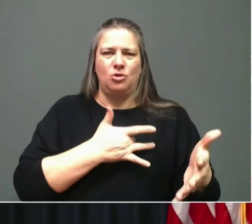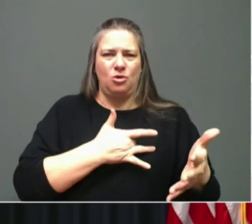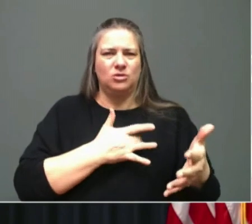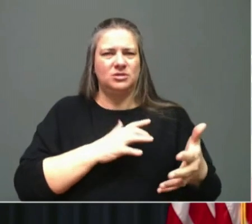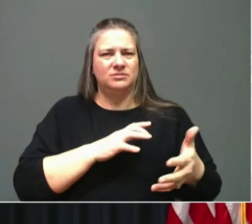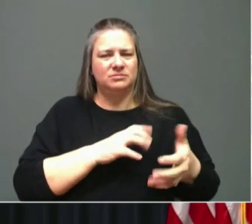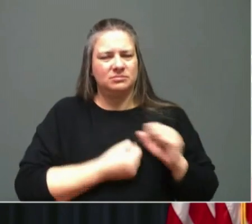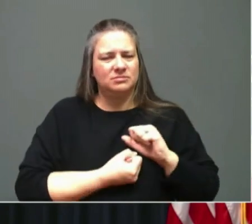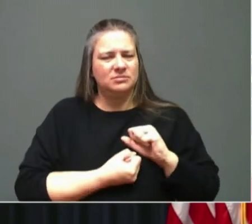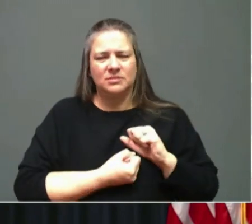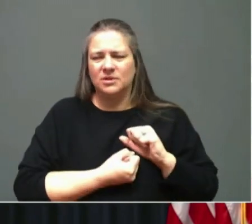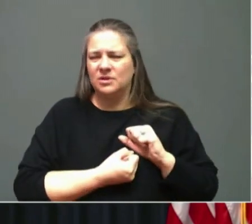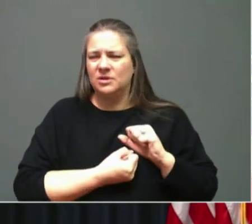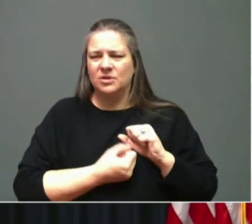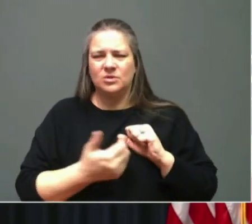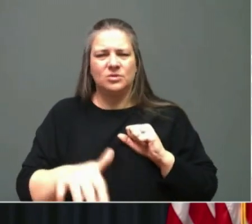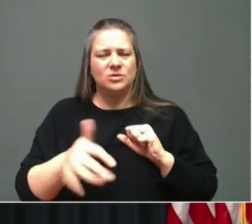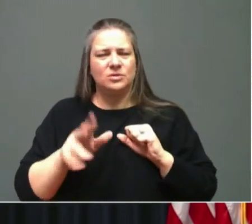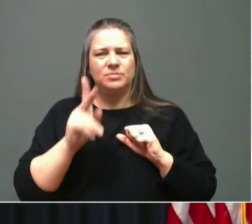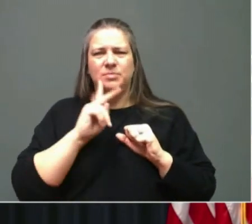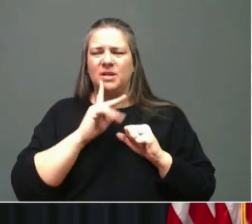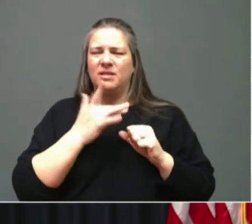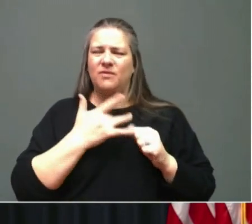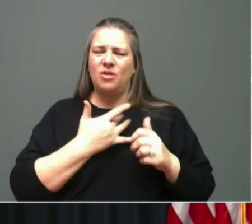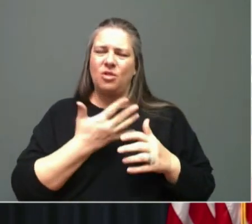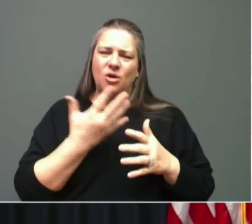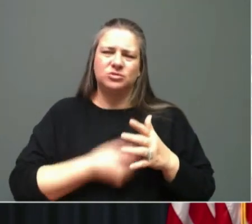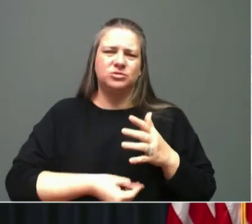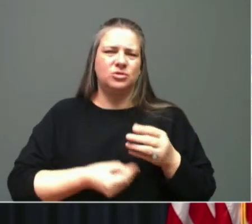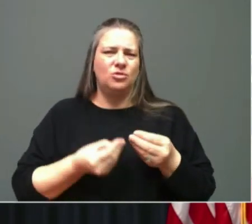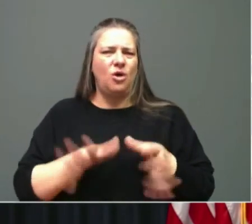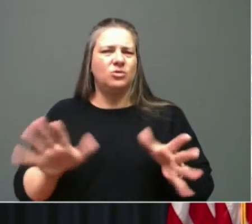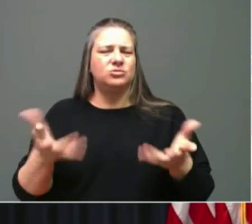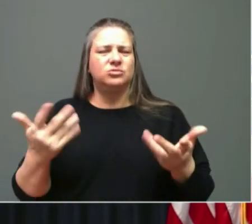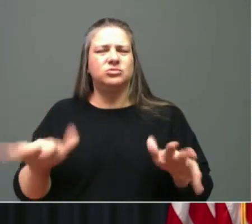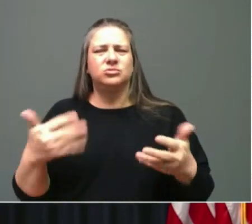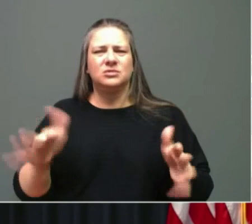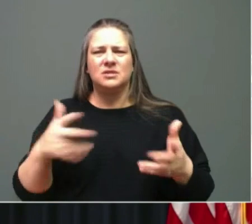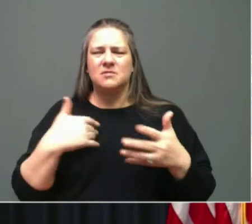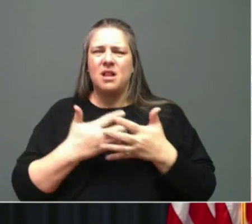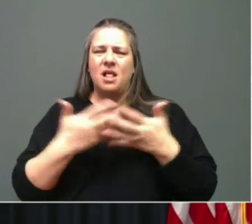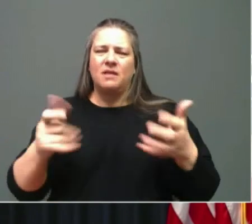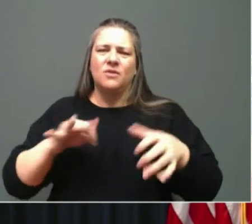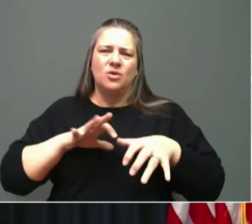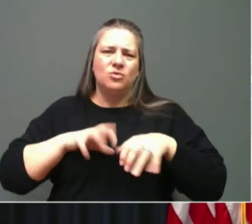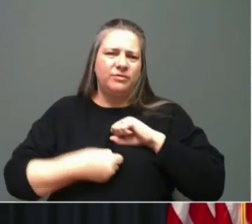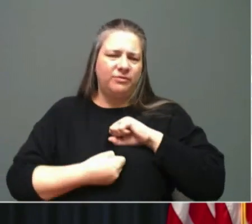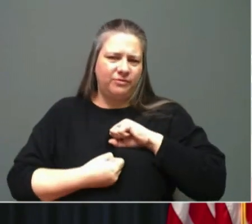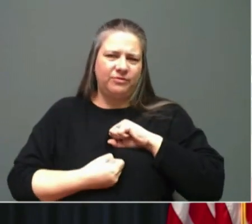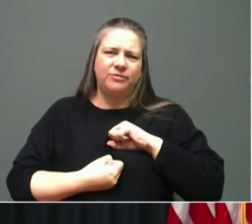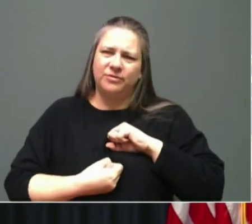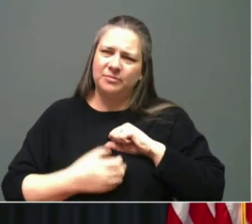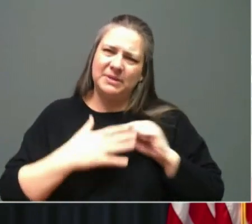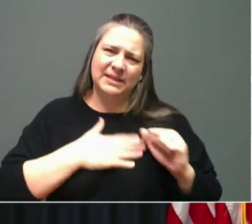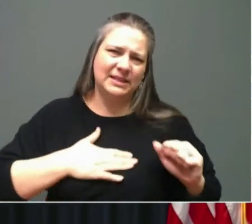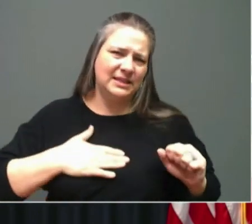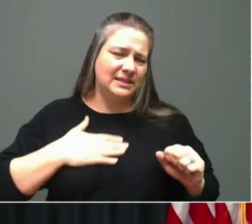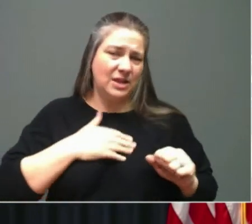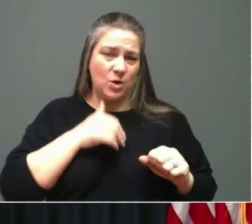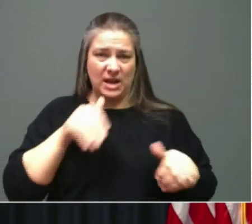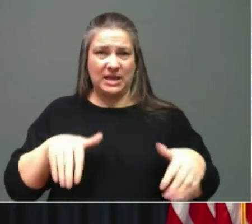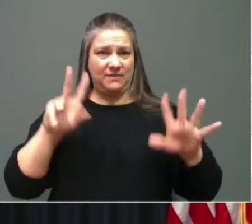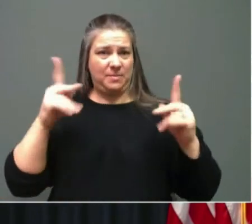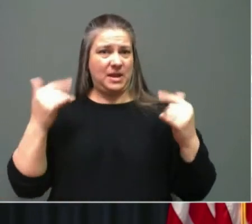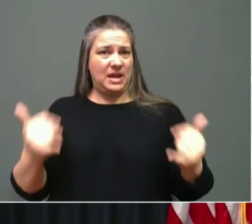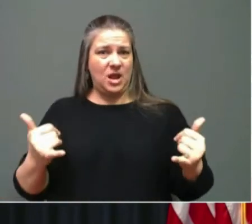devastating loss. We're experiencing so much of it. So please, let's not surrender now. Let's